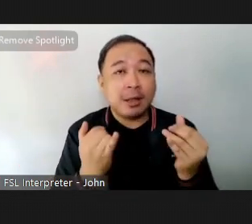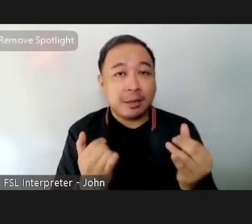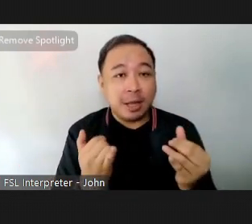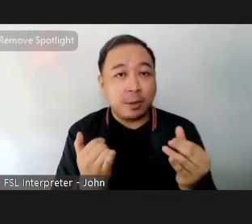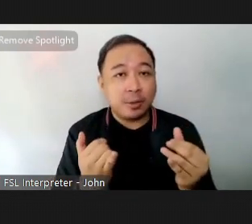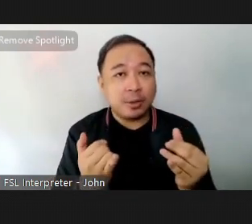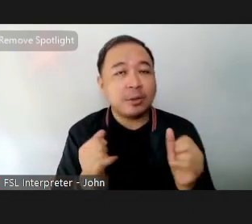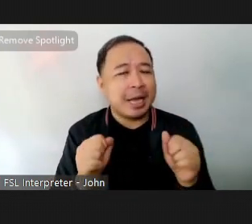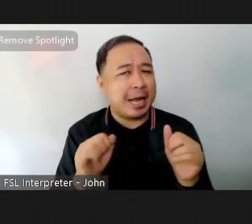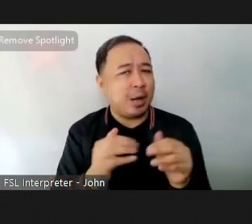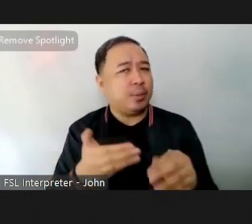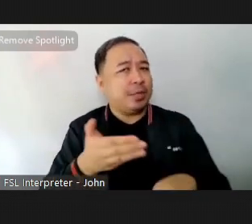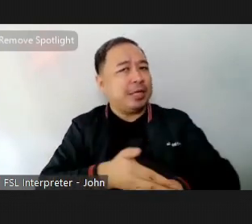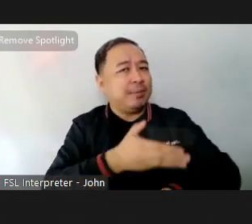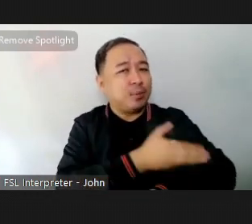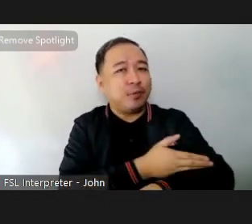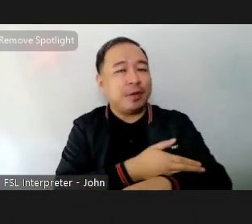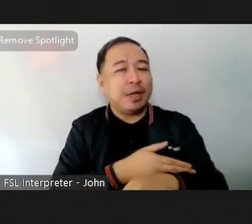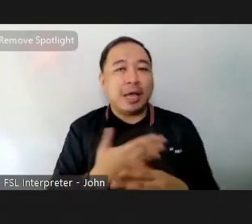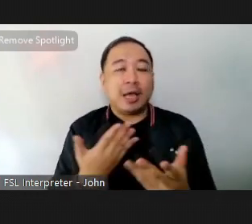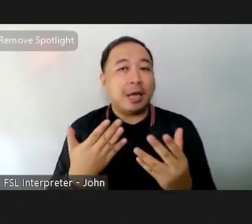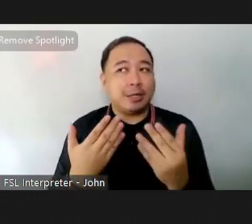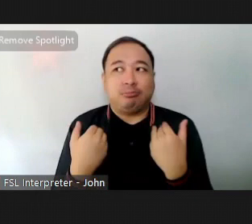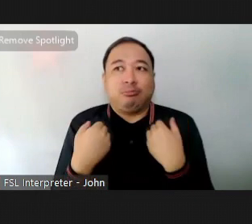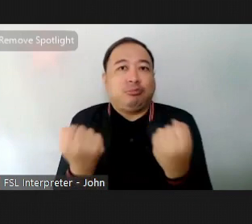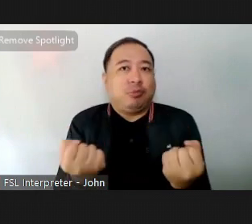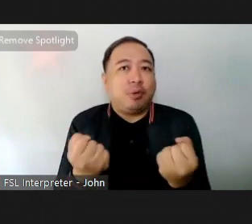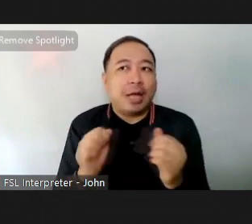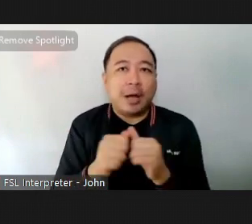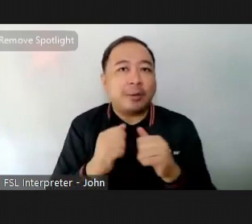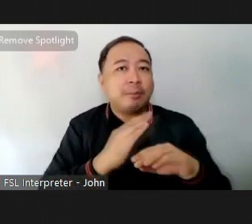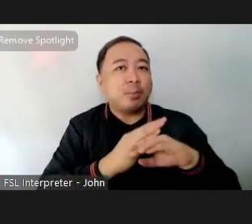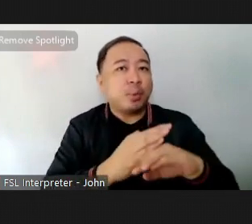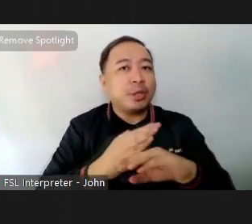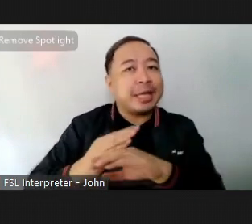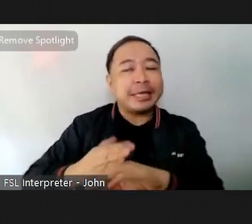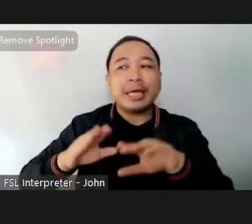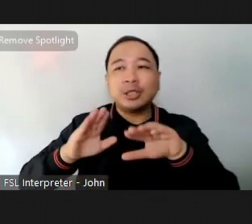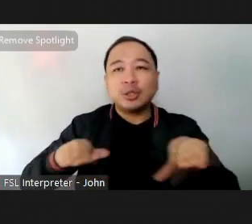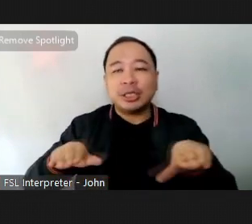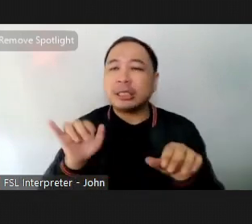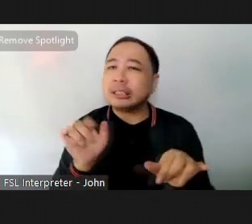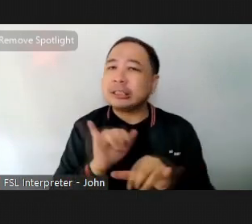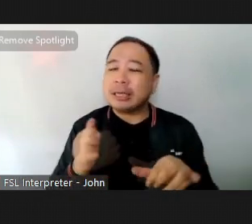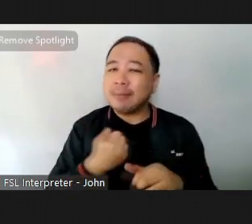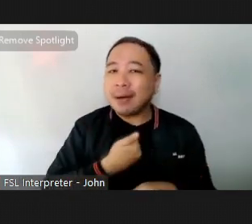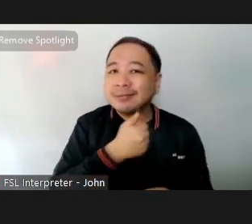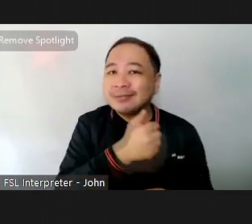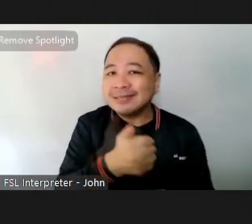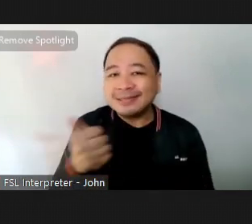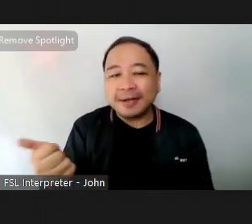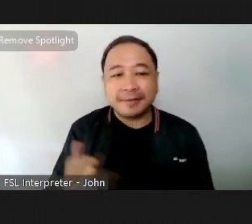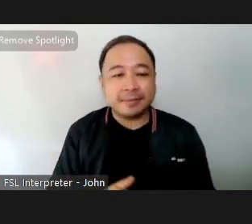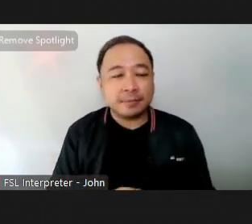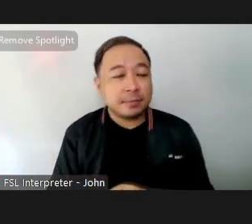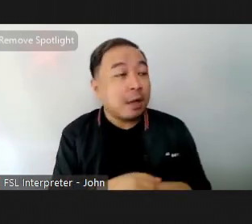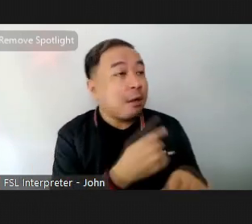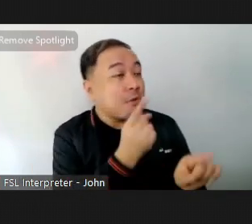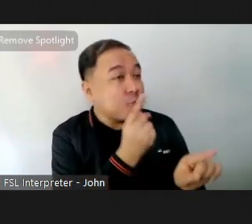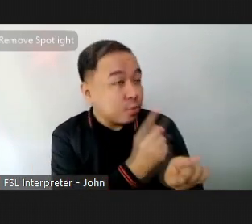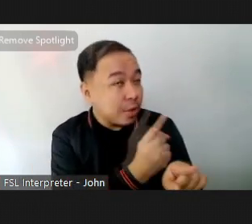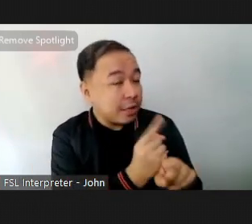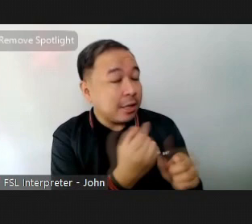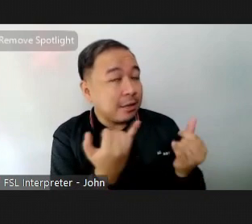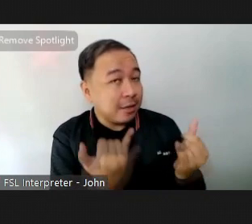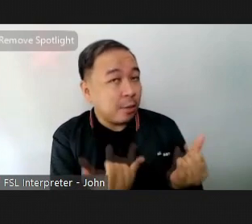mas mapalakas at mas mapatibay ang proteksyon ng mga bata katulad natin. Tama ka dyan, Ate Glay. What we are